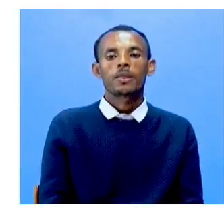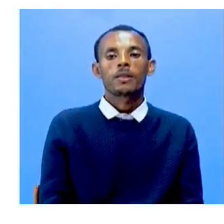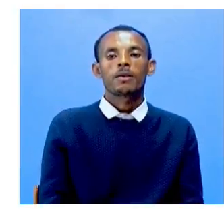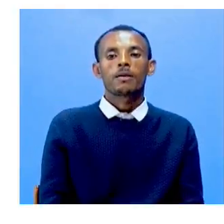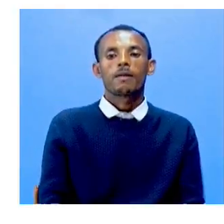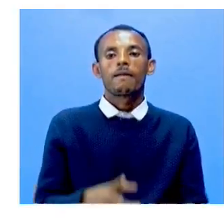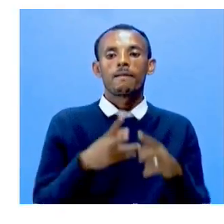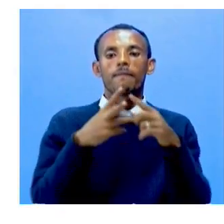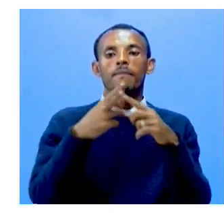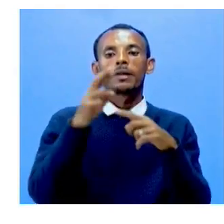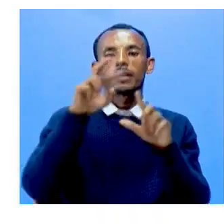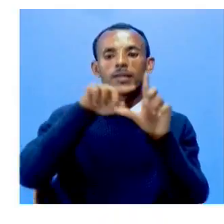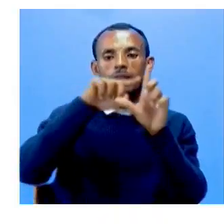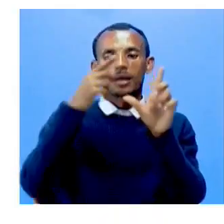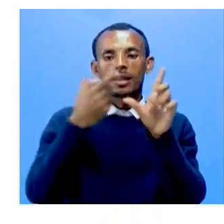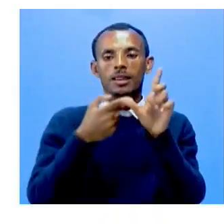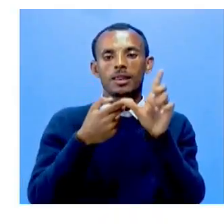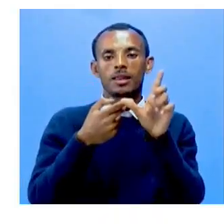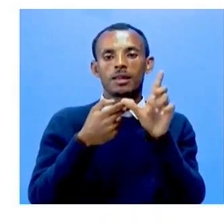vertex angle